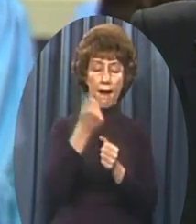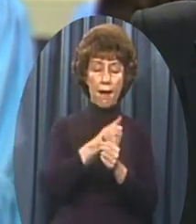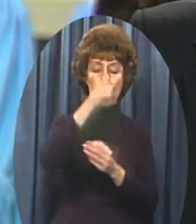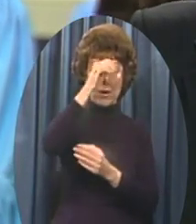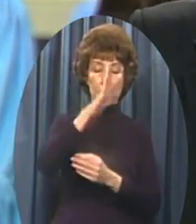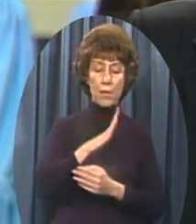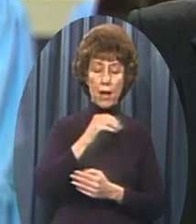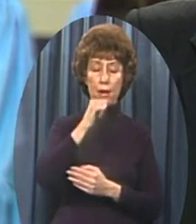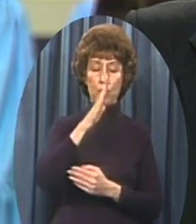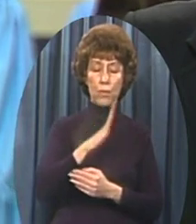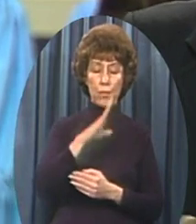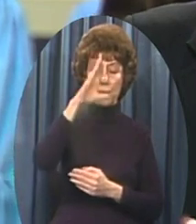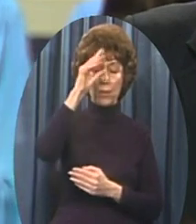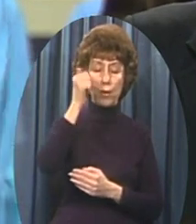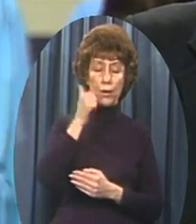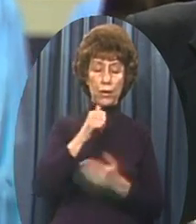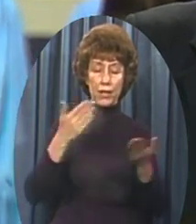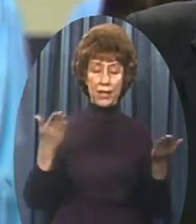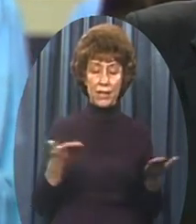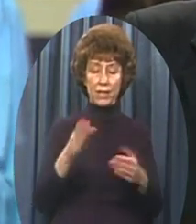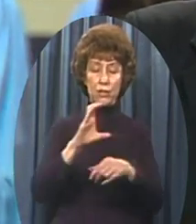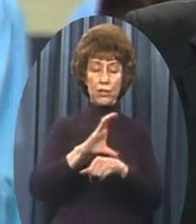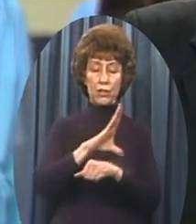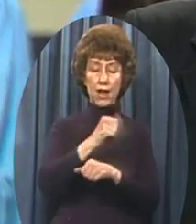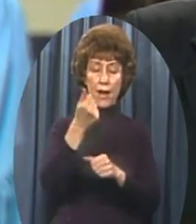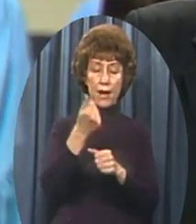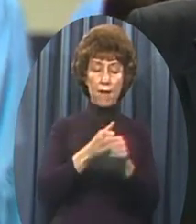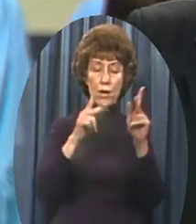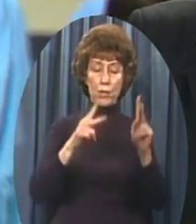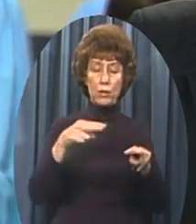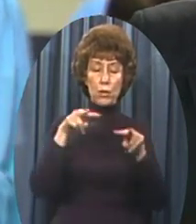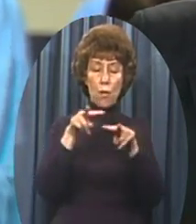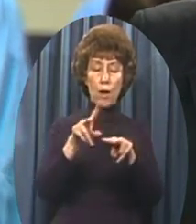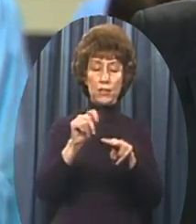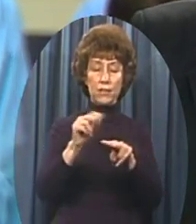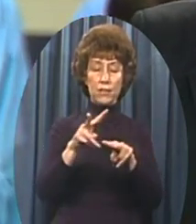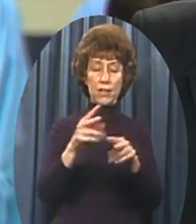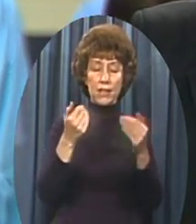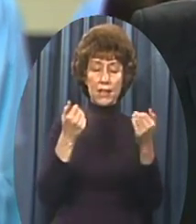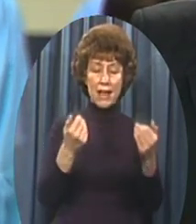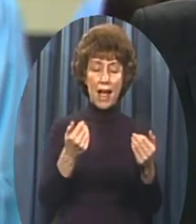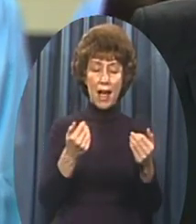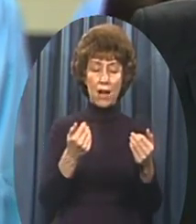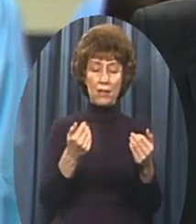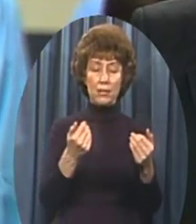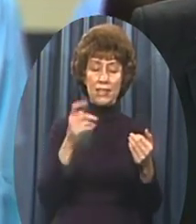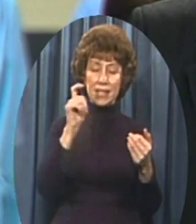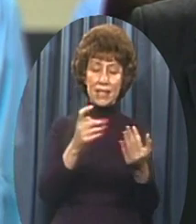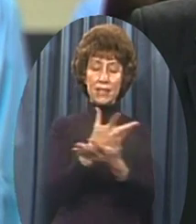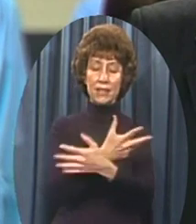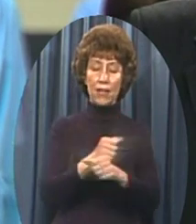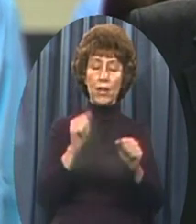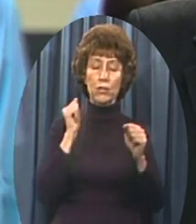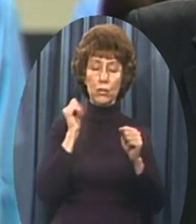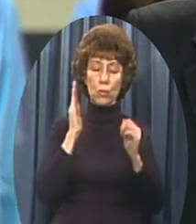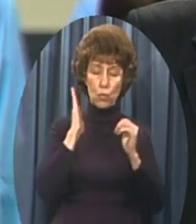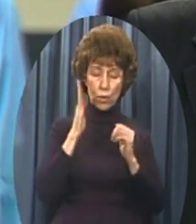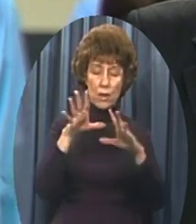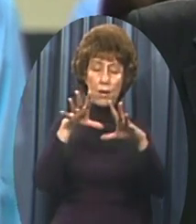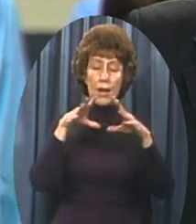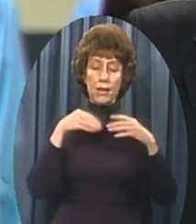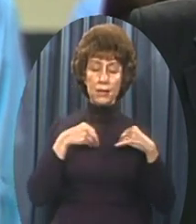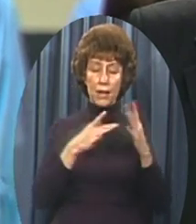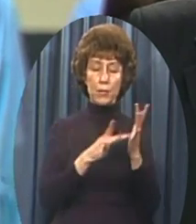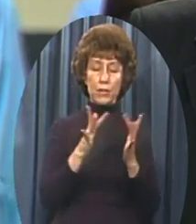in this auditorium and watching by television who needs salvation will trust Jesus right now. Help Christians to repent and rededicate their